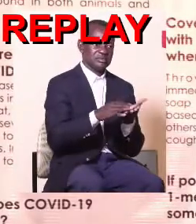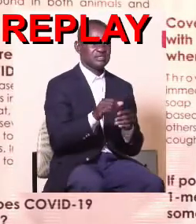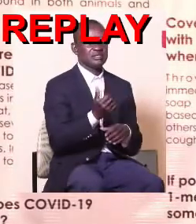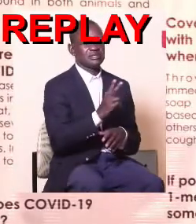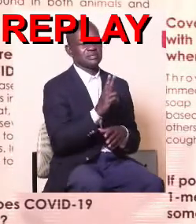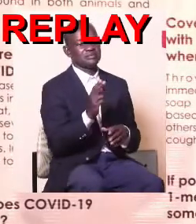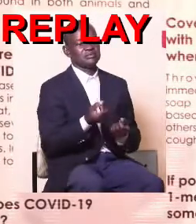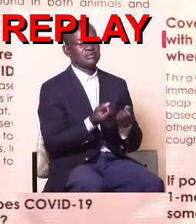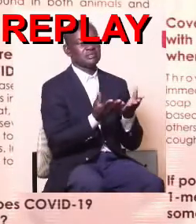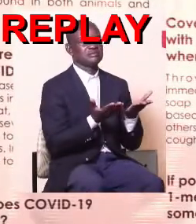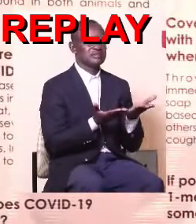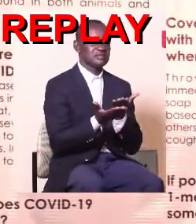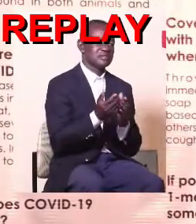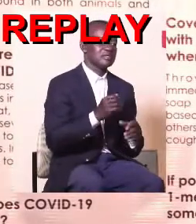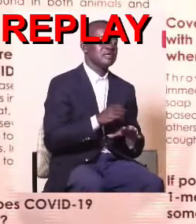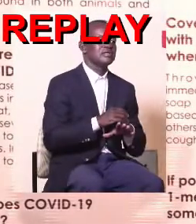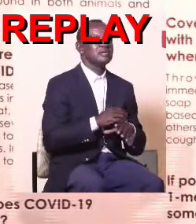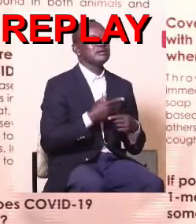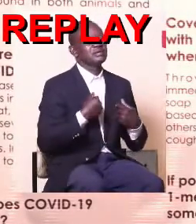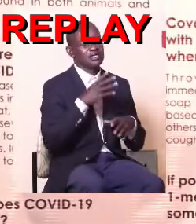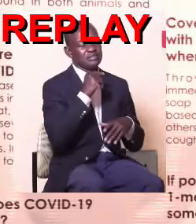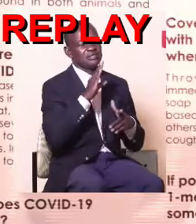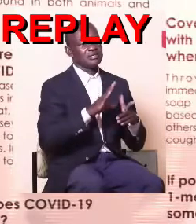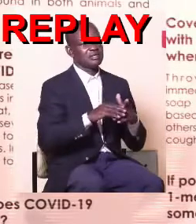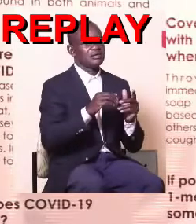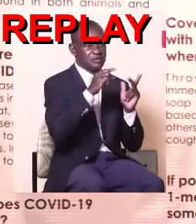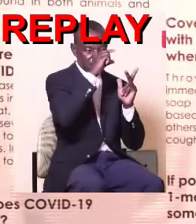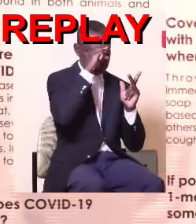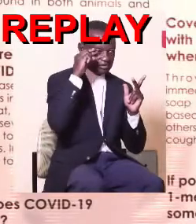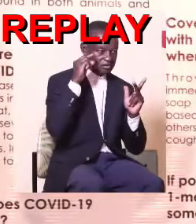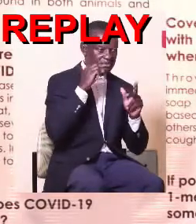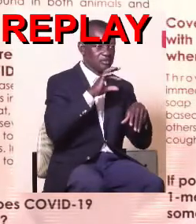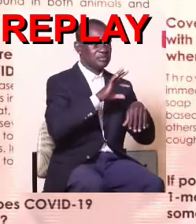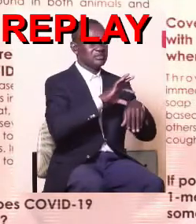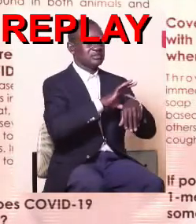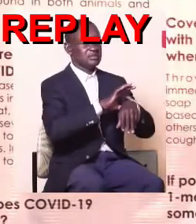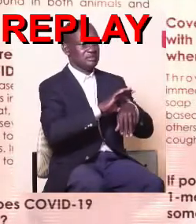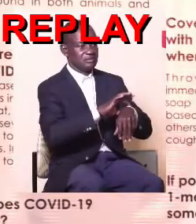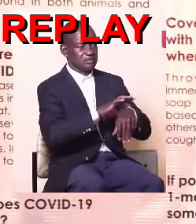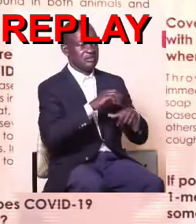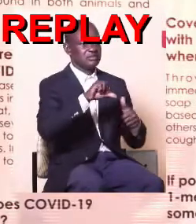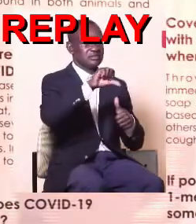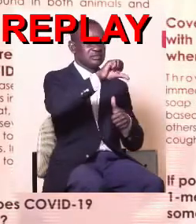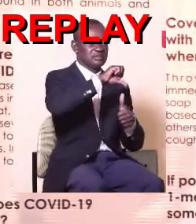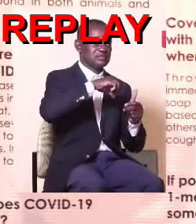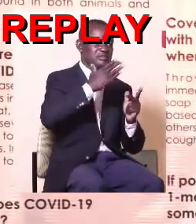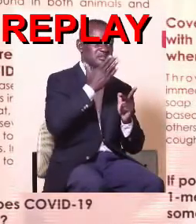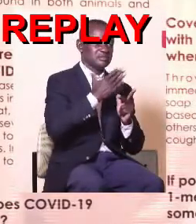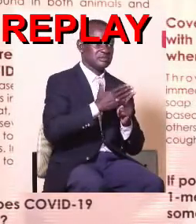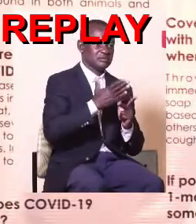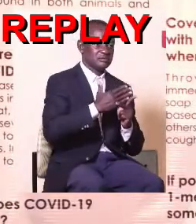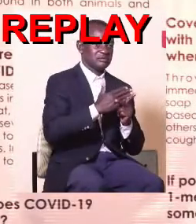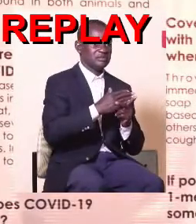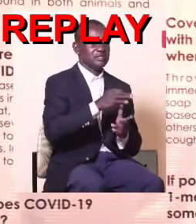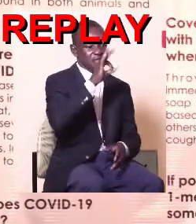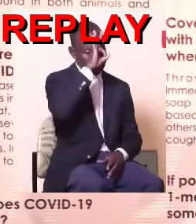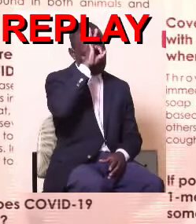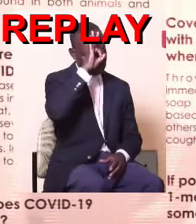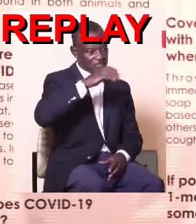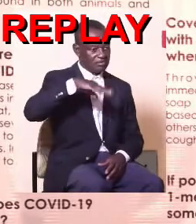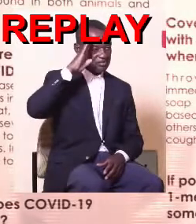our nurses, our doctors, our social workers, our people in uniform. You are doing